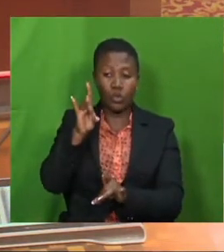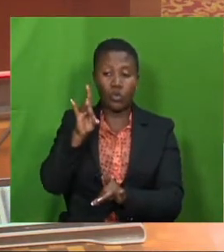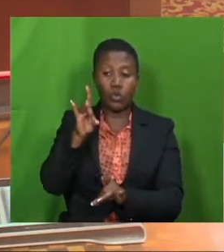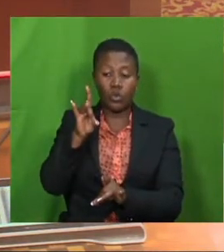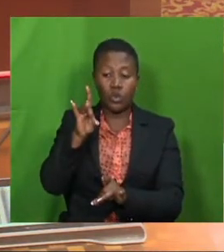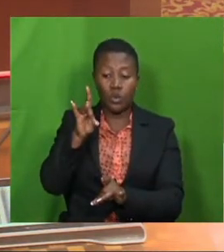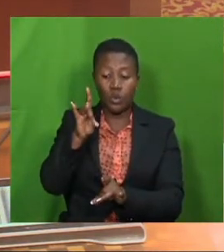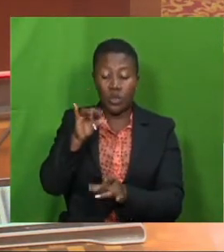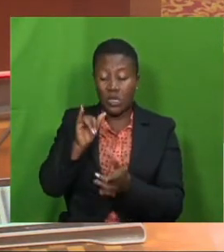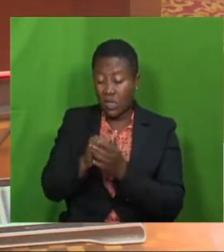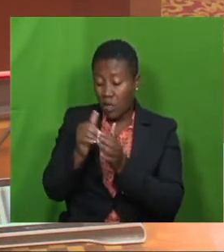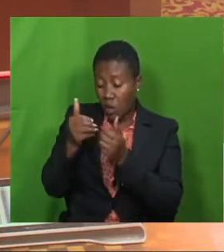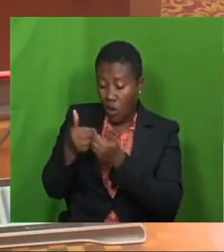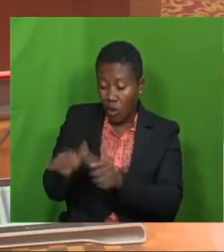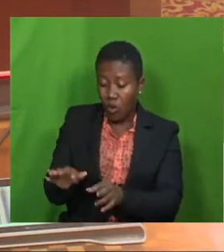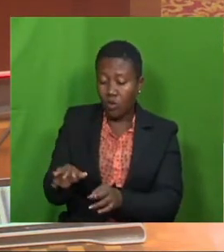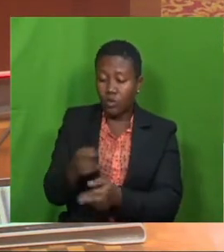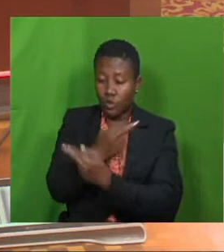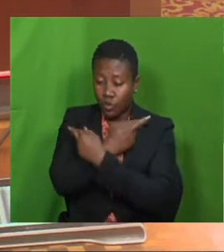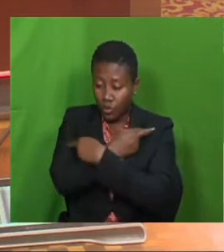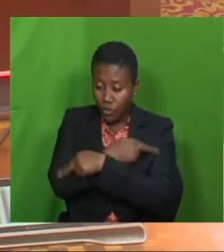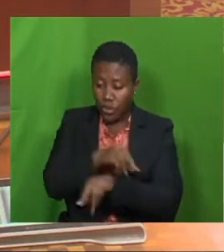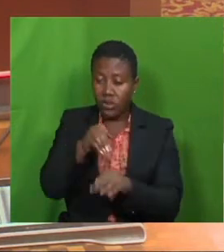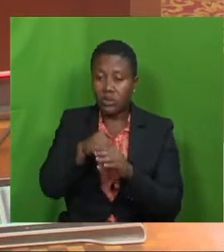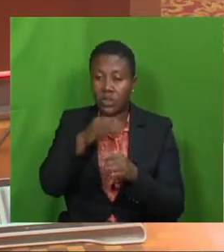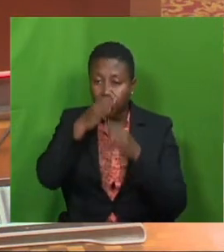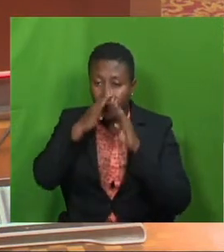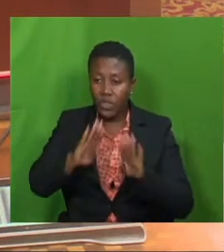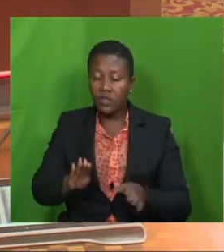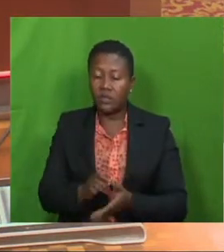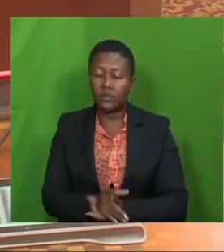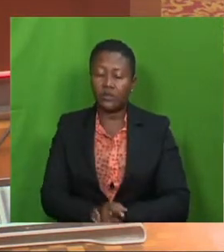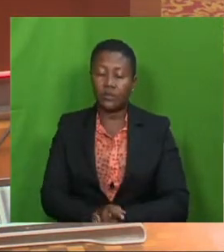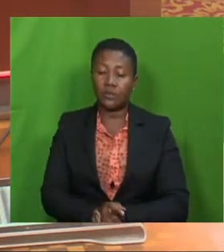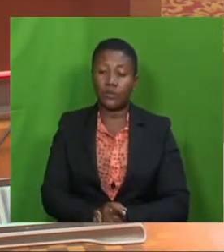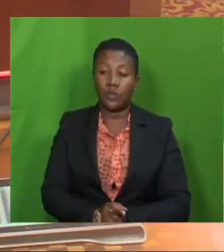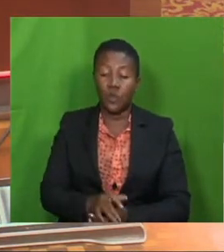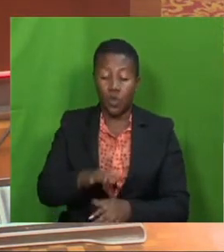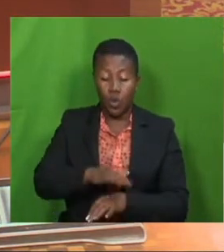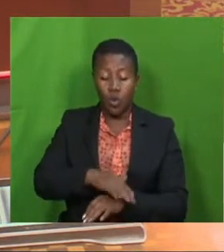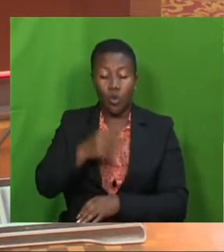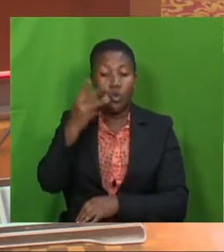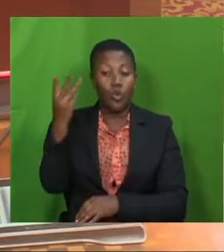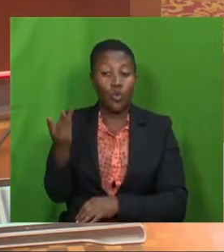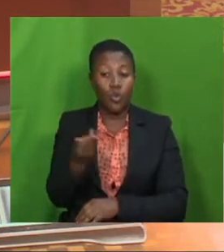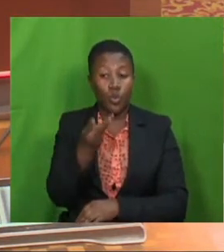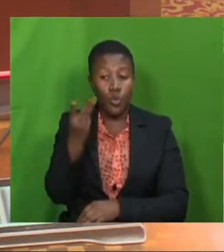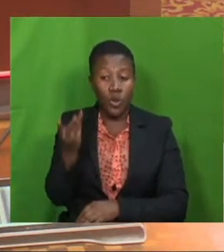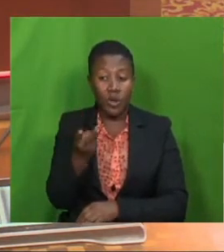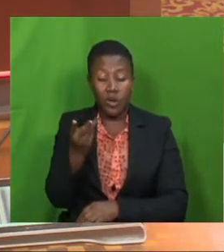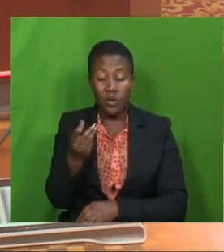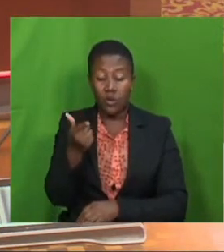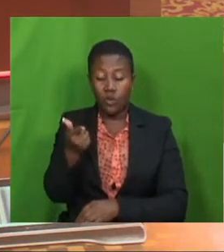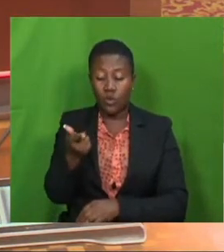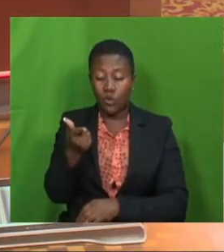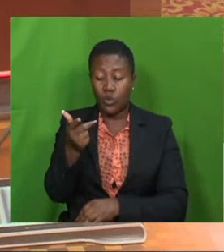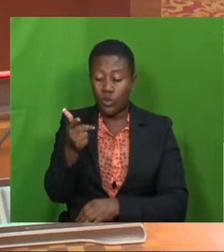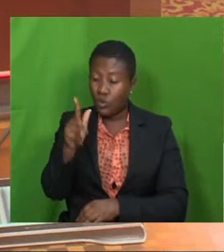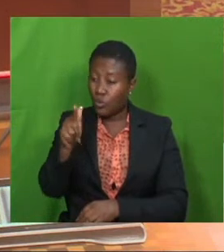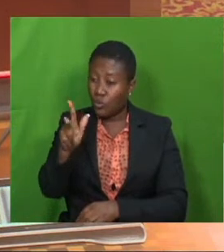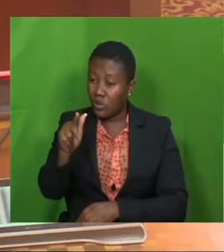tragedy rest in perfect peace. Mr. Speaker, on Wednesday, the 23rd of February